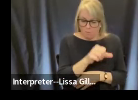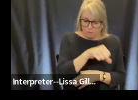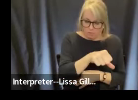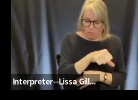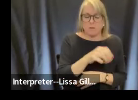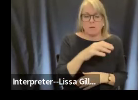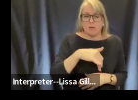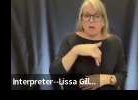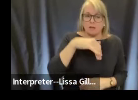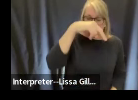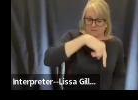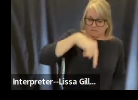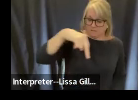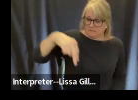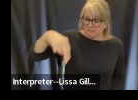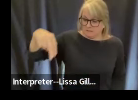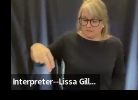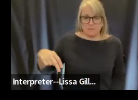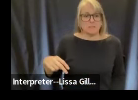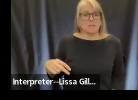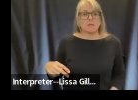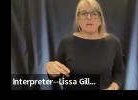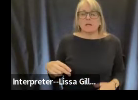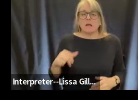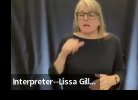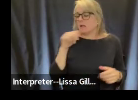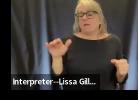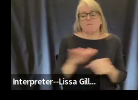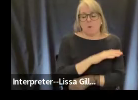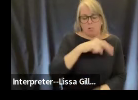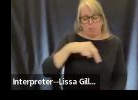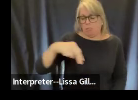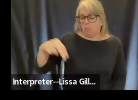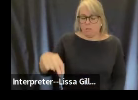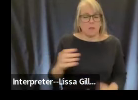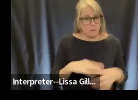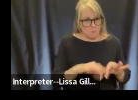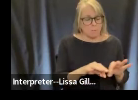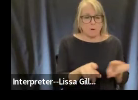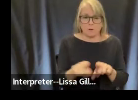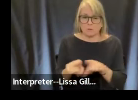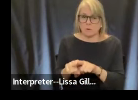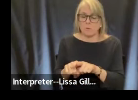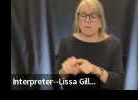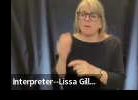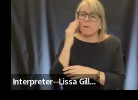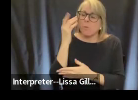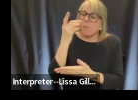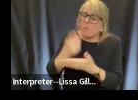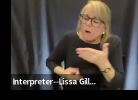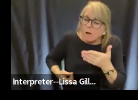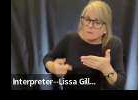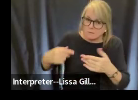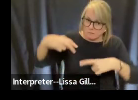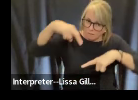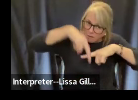Not only not putting so many things on that is important, but also knowing what it is that you're putting in it.